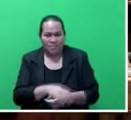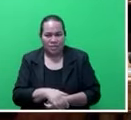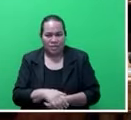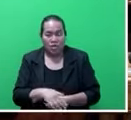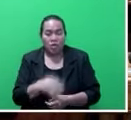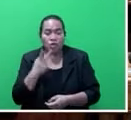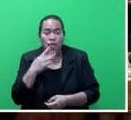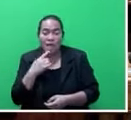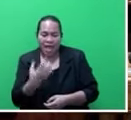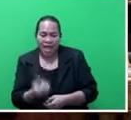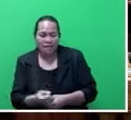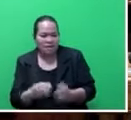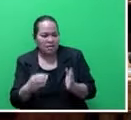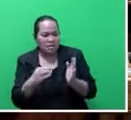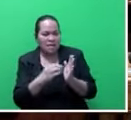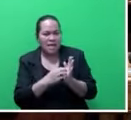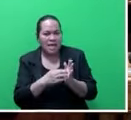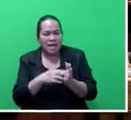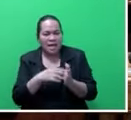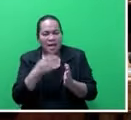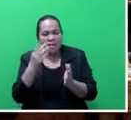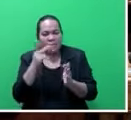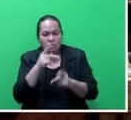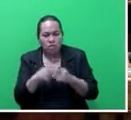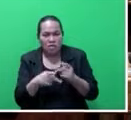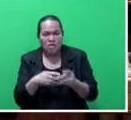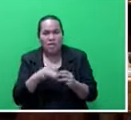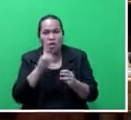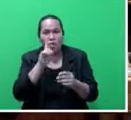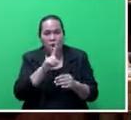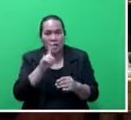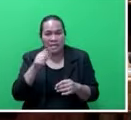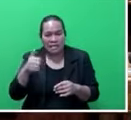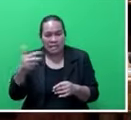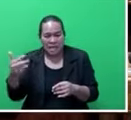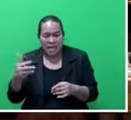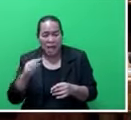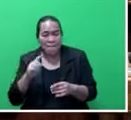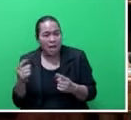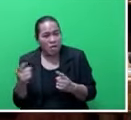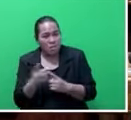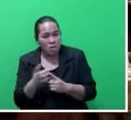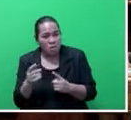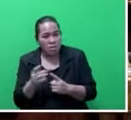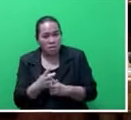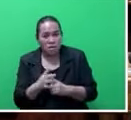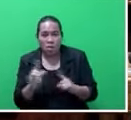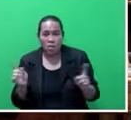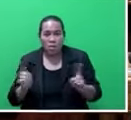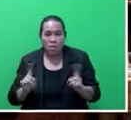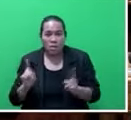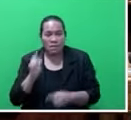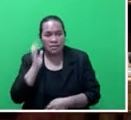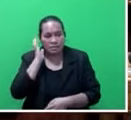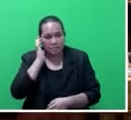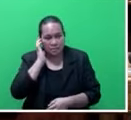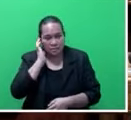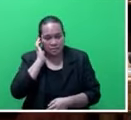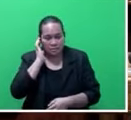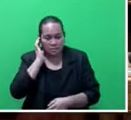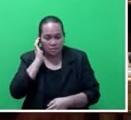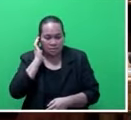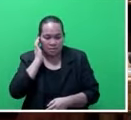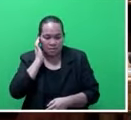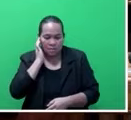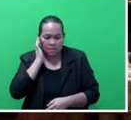under S169, and that's Order 113. But what is fundamental is that the right to a home is